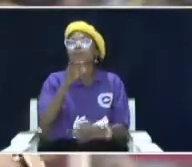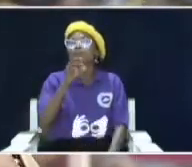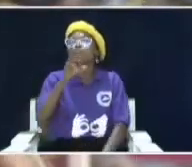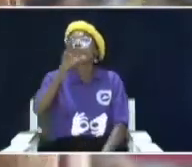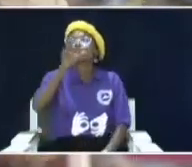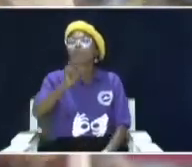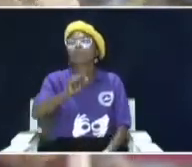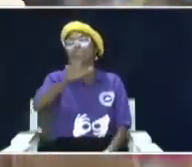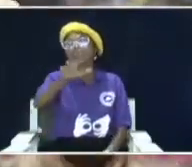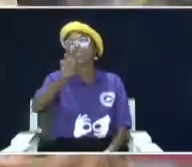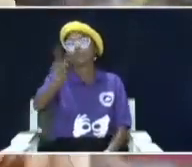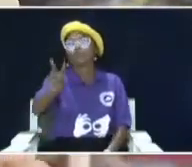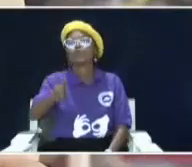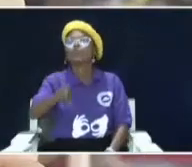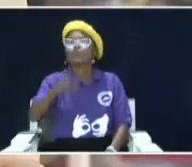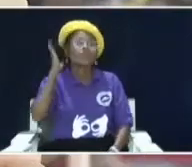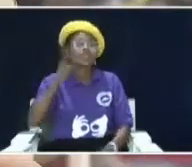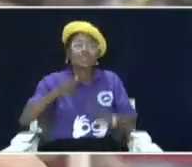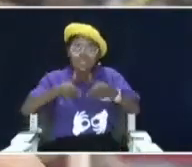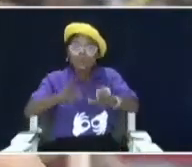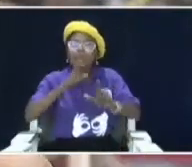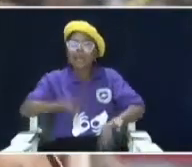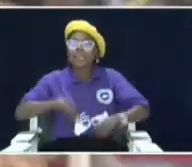2032 will come, you will still be alive.